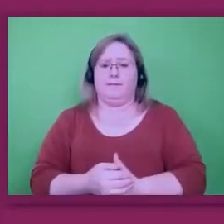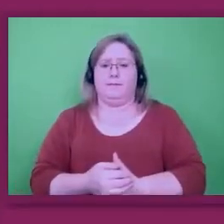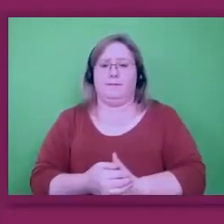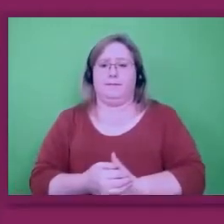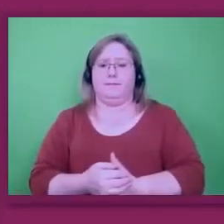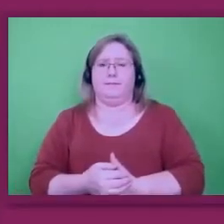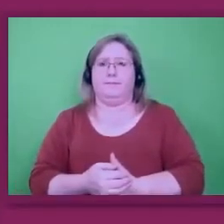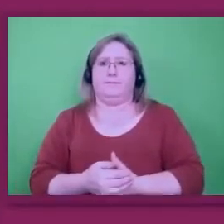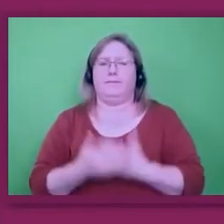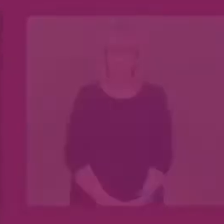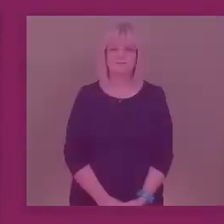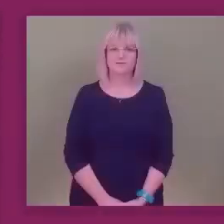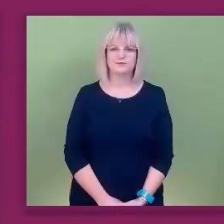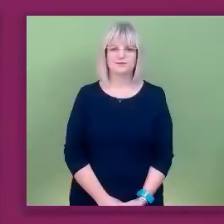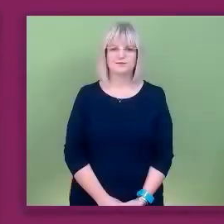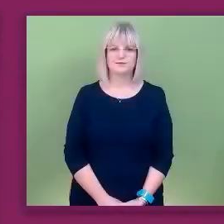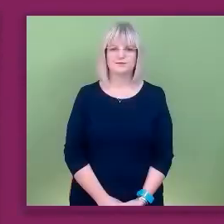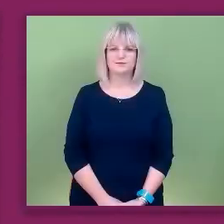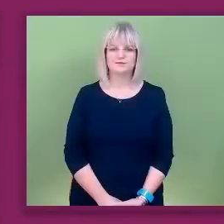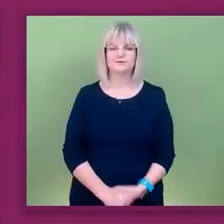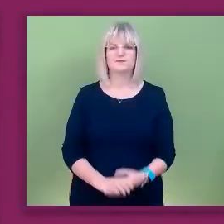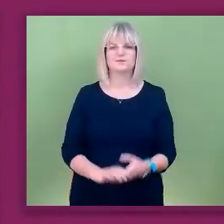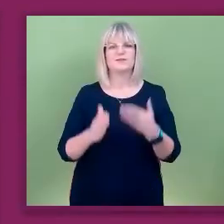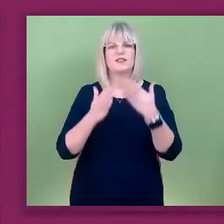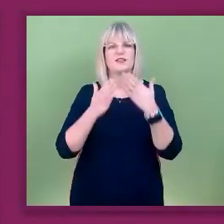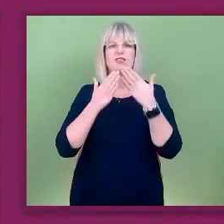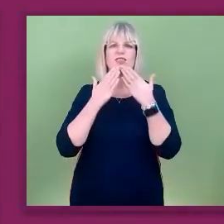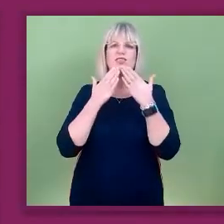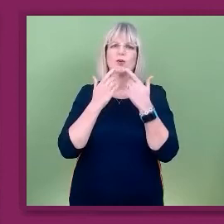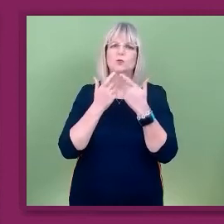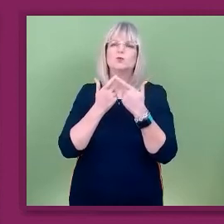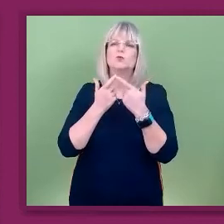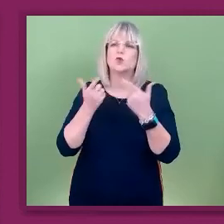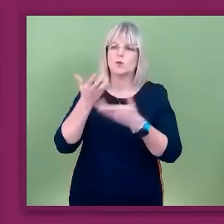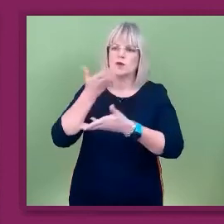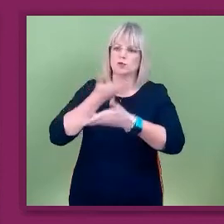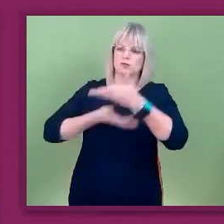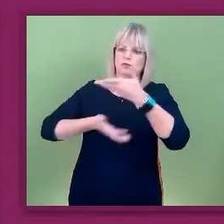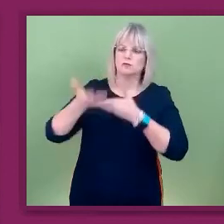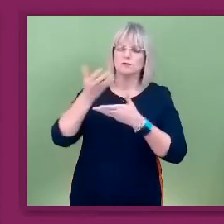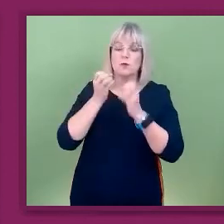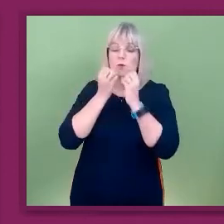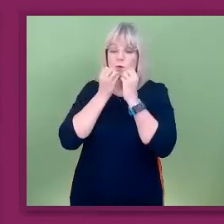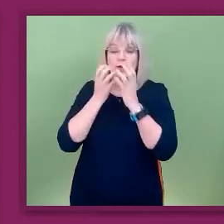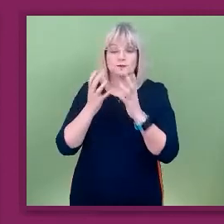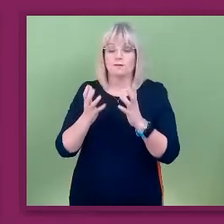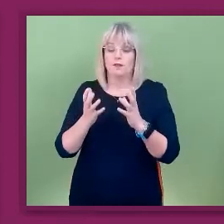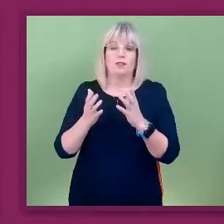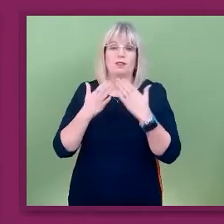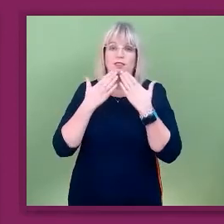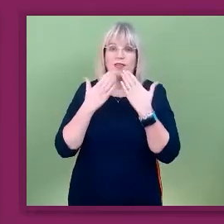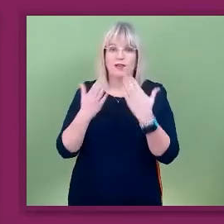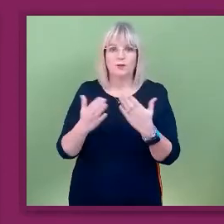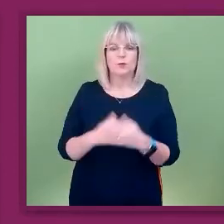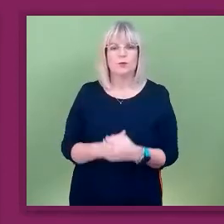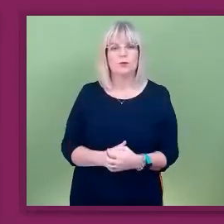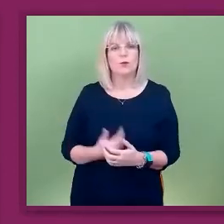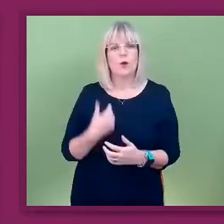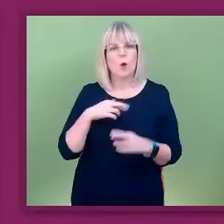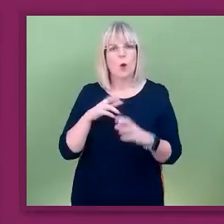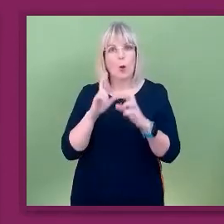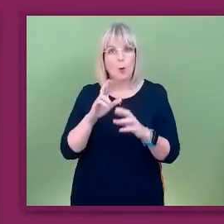Thank you so much, Tanika, for that. That was wonderful. I know, I'm hoping that everybody will have